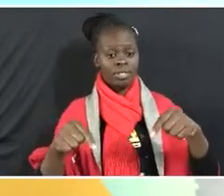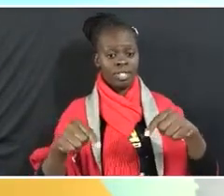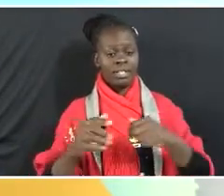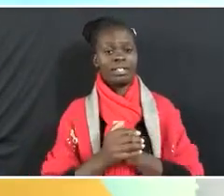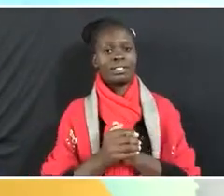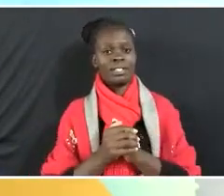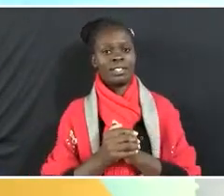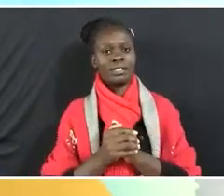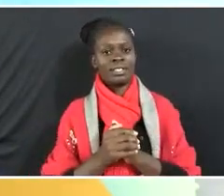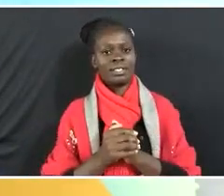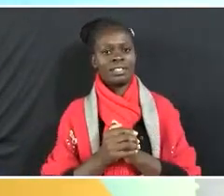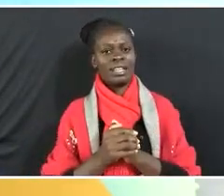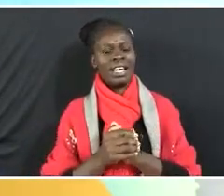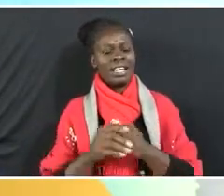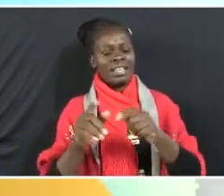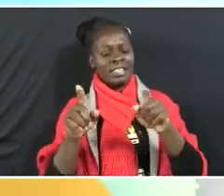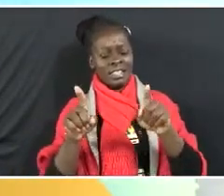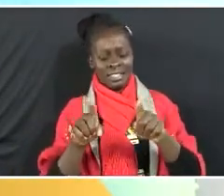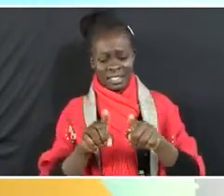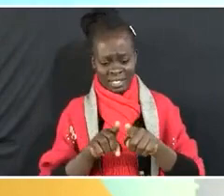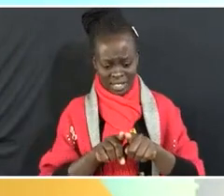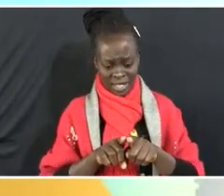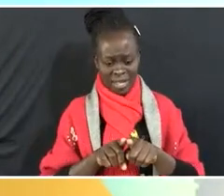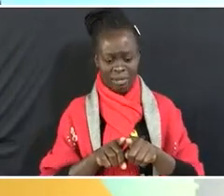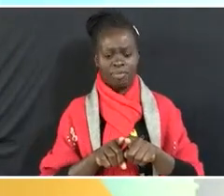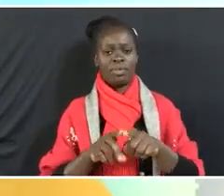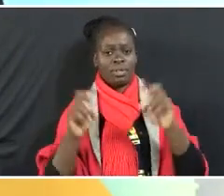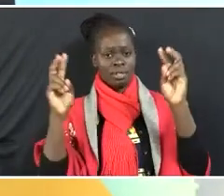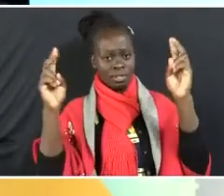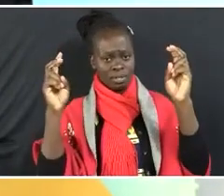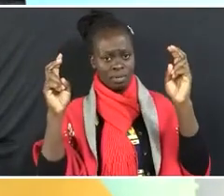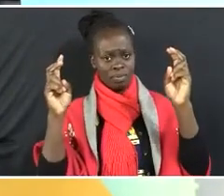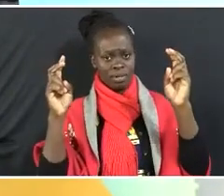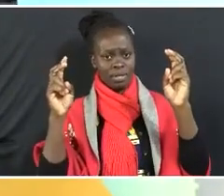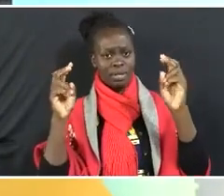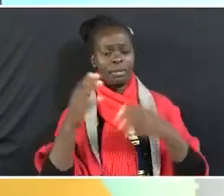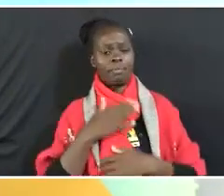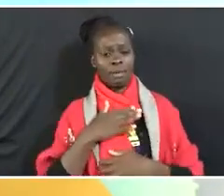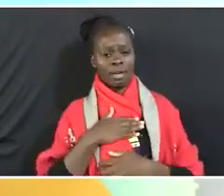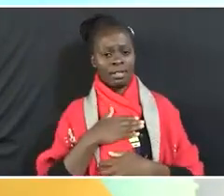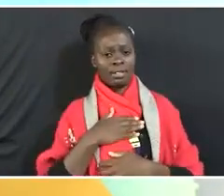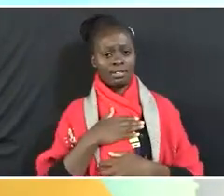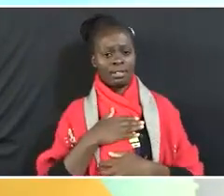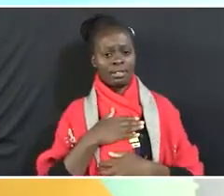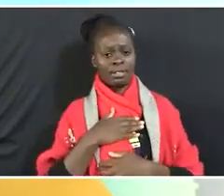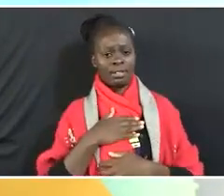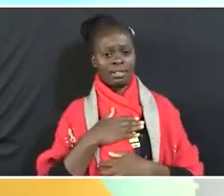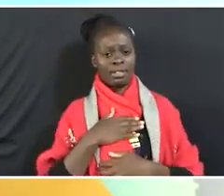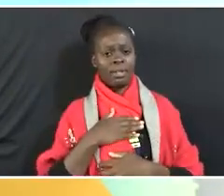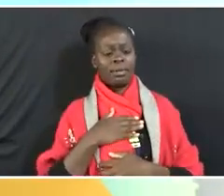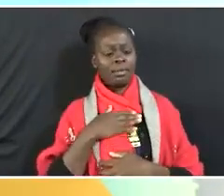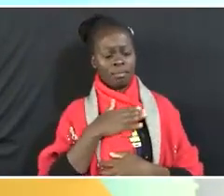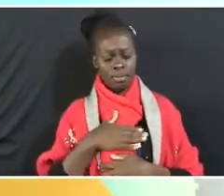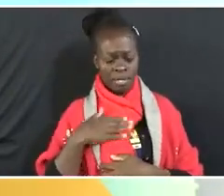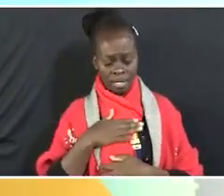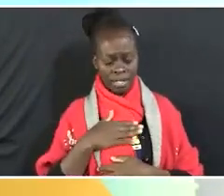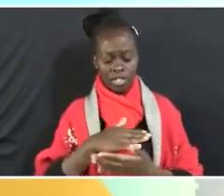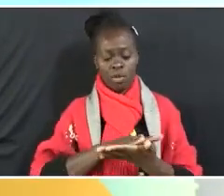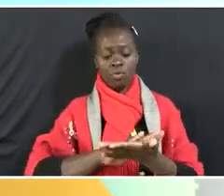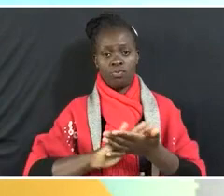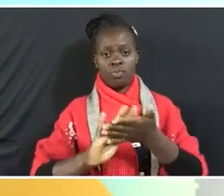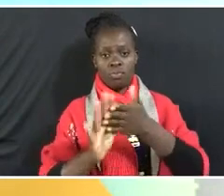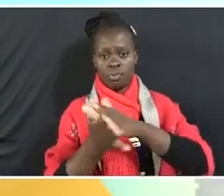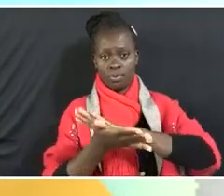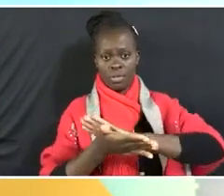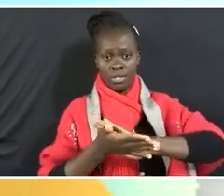come and he was sharing and he was saying, please forgive. And I almost looked for the mother's